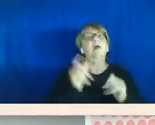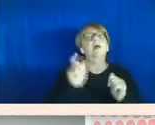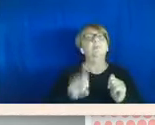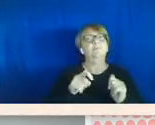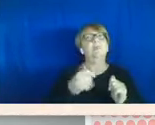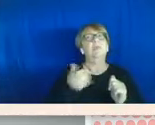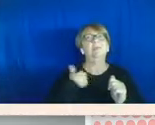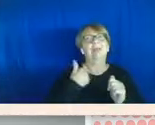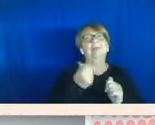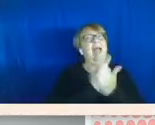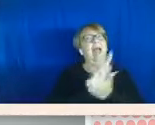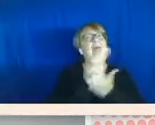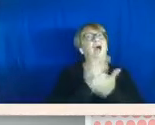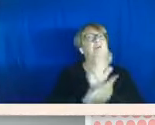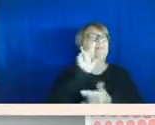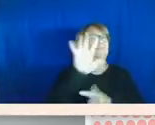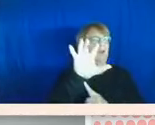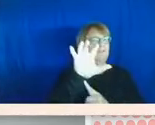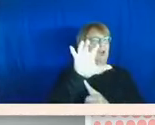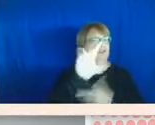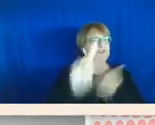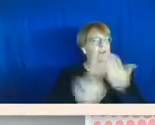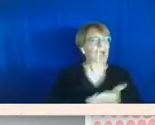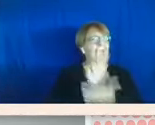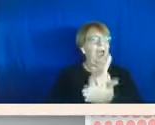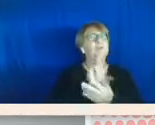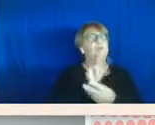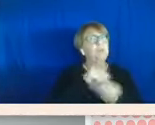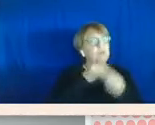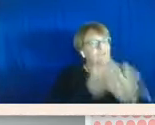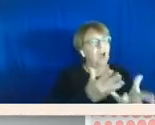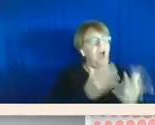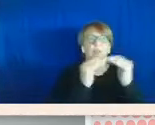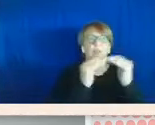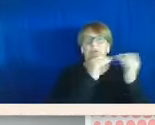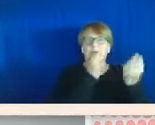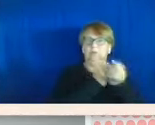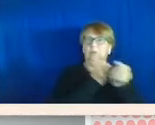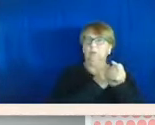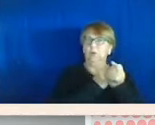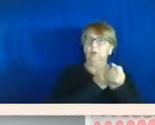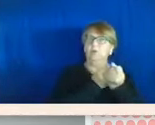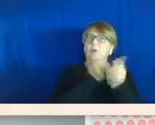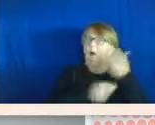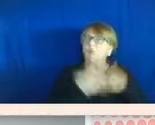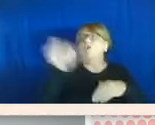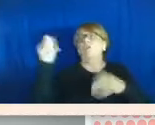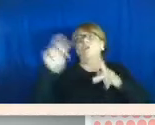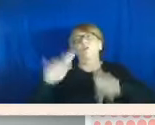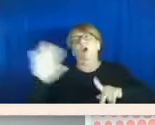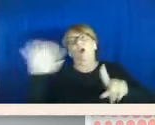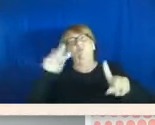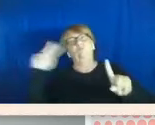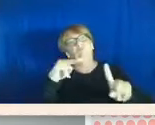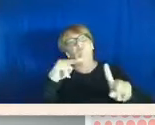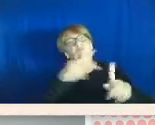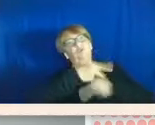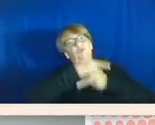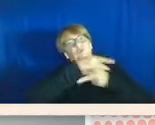hours, 500 hours of actually providing peer support under someone's supervision. And then you have to pass